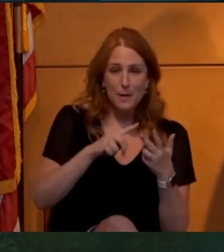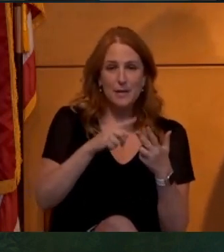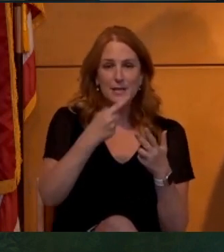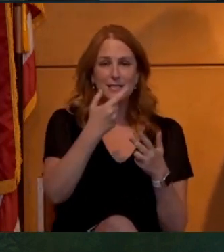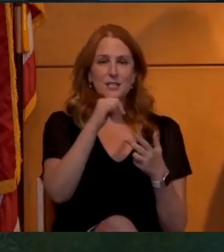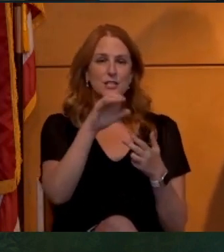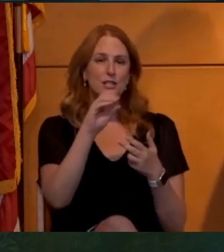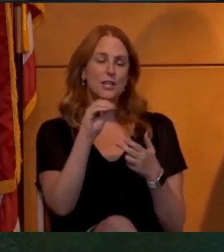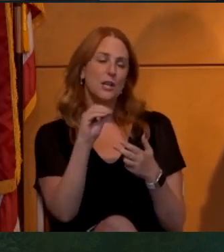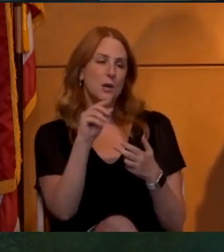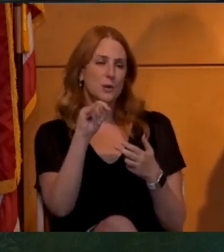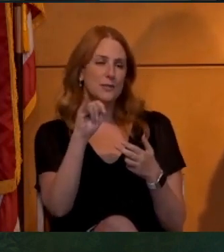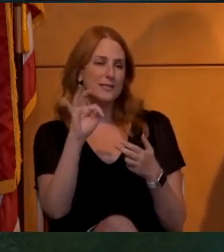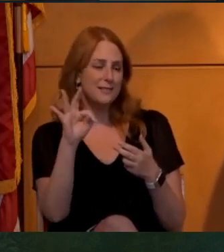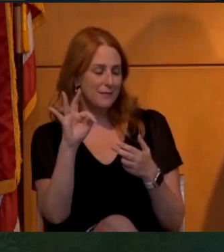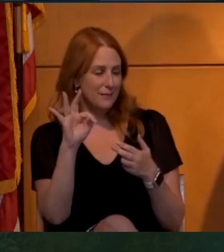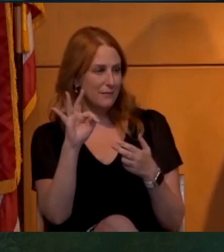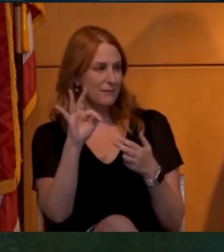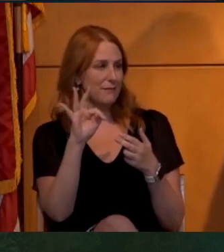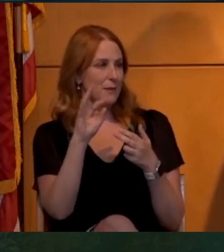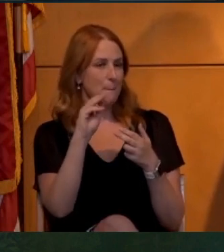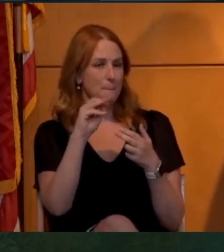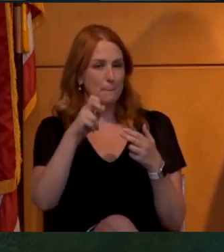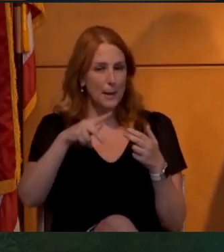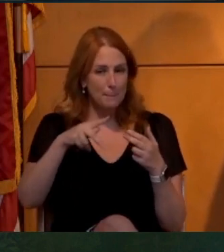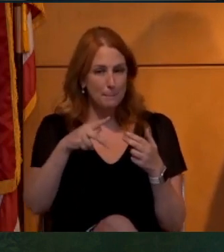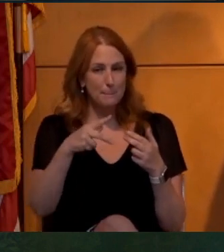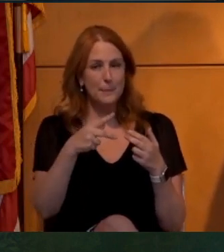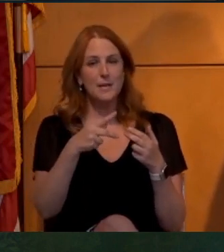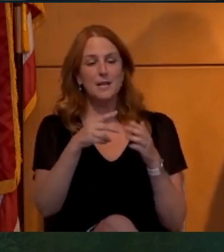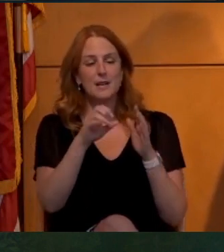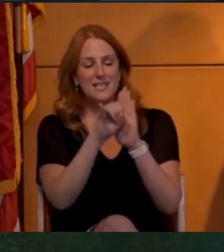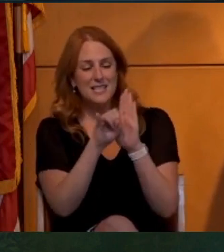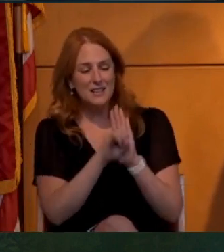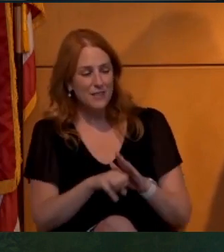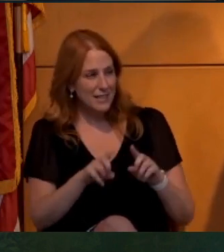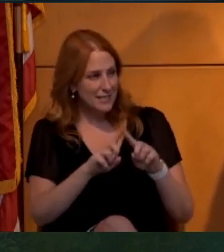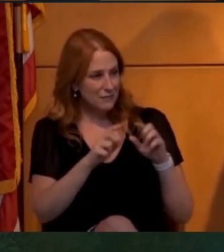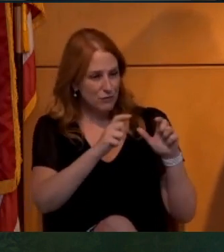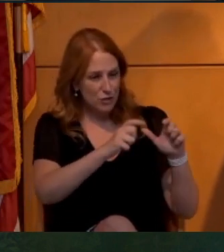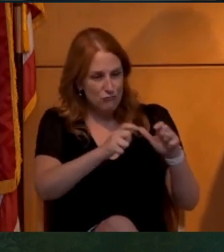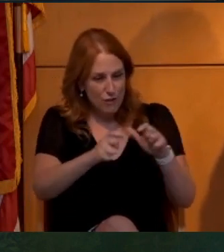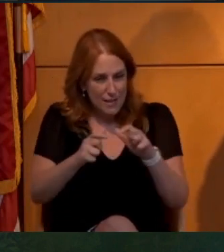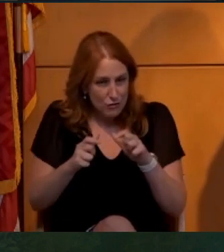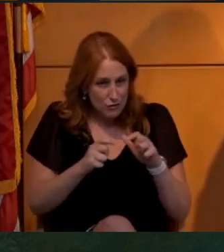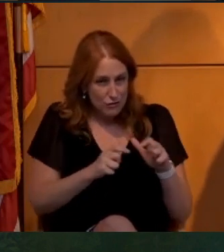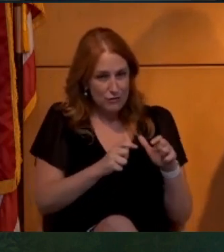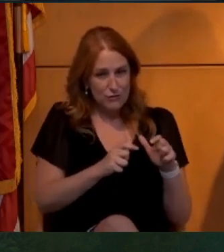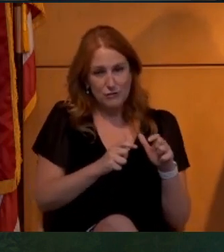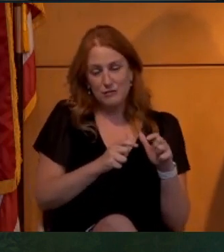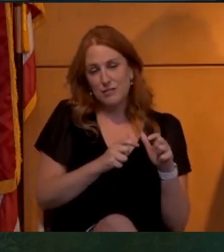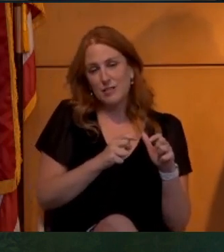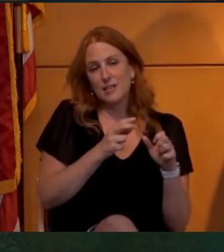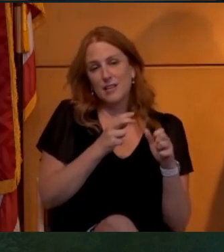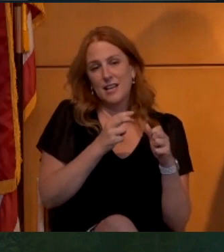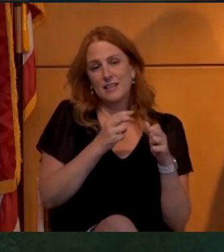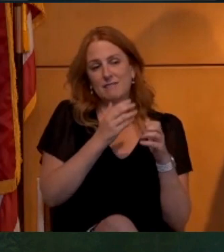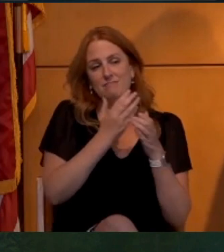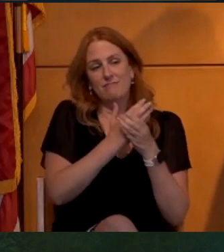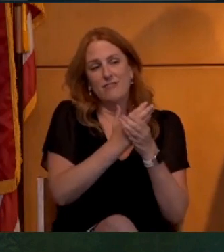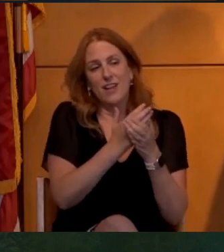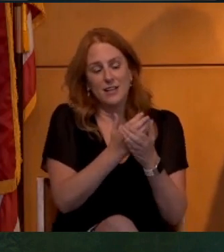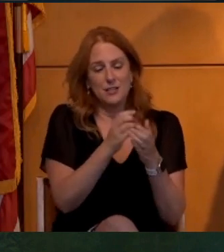GeoTIFF of identifying all the craters that have been found, and a text file detailing those